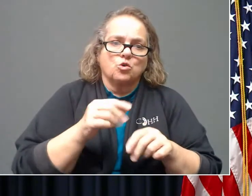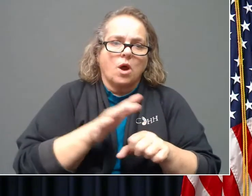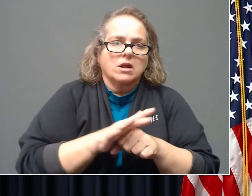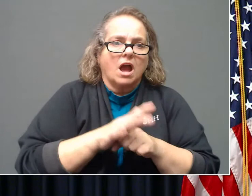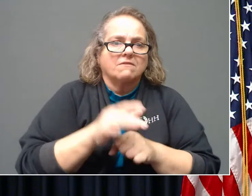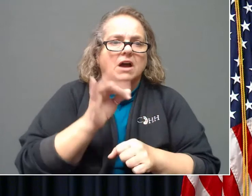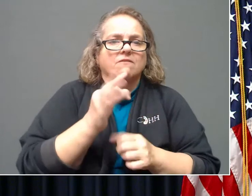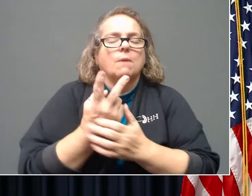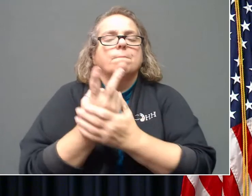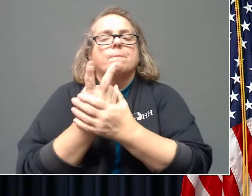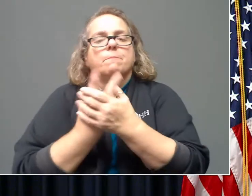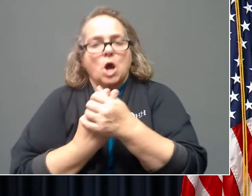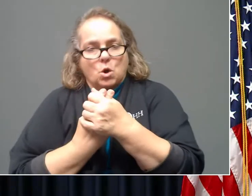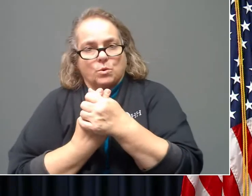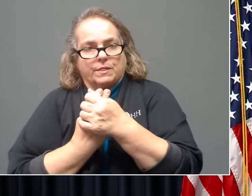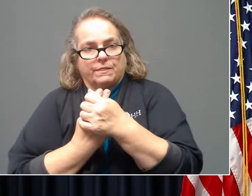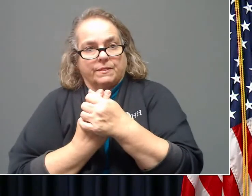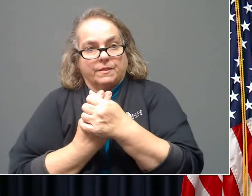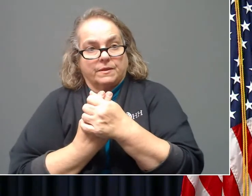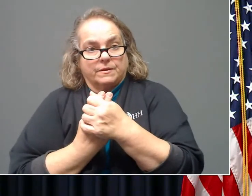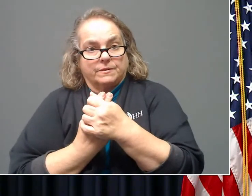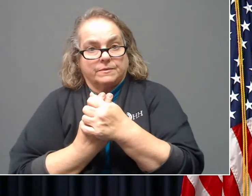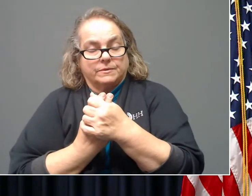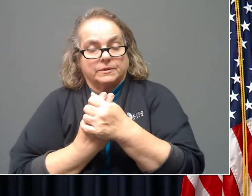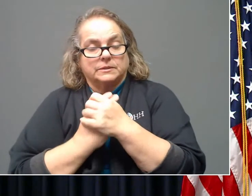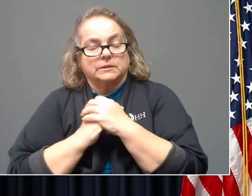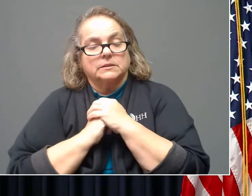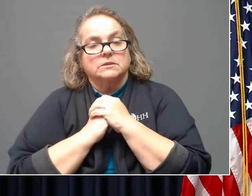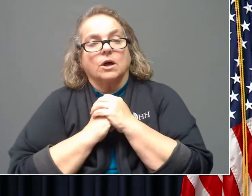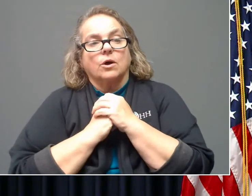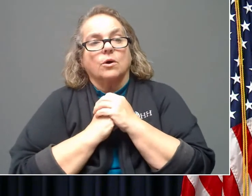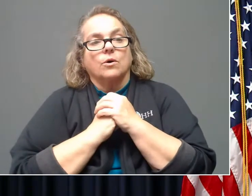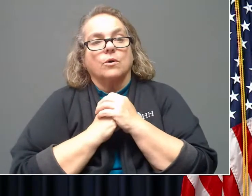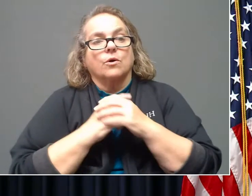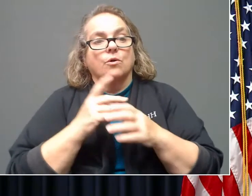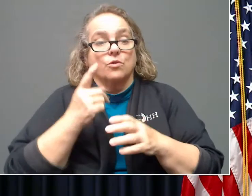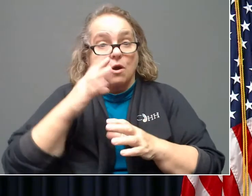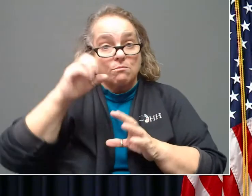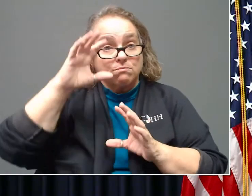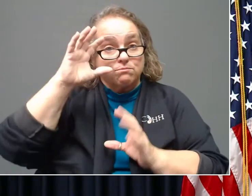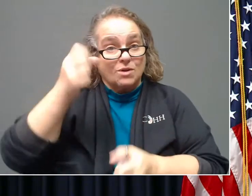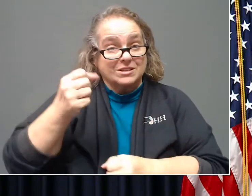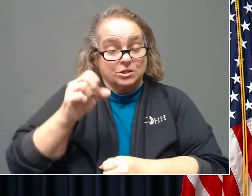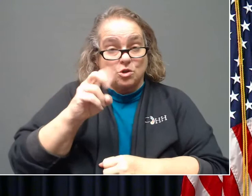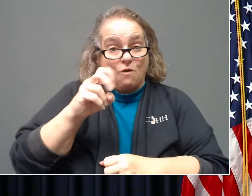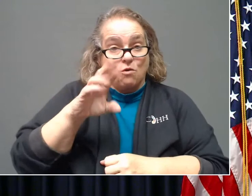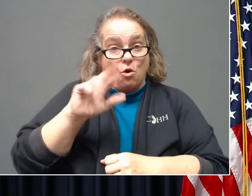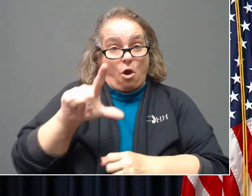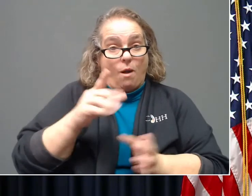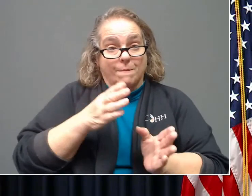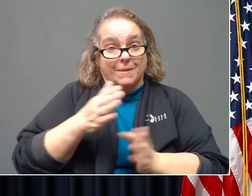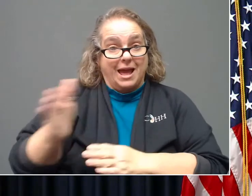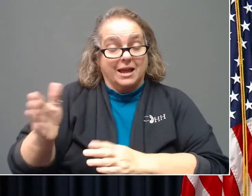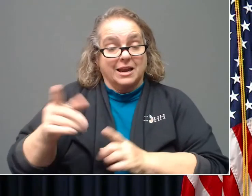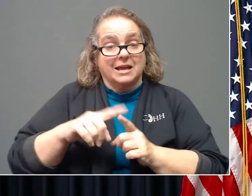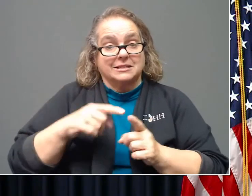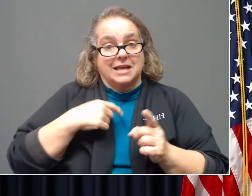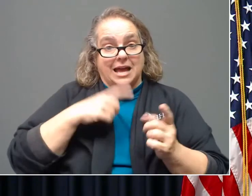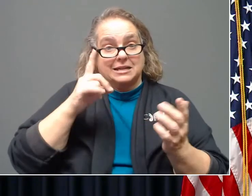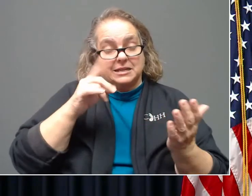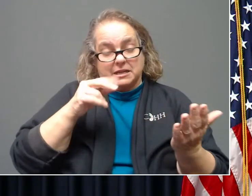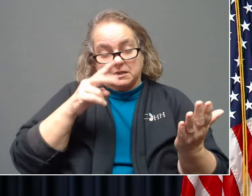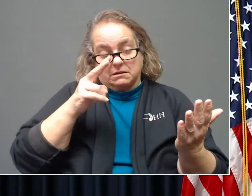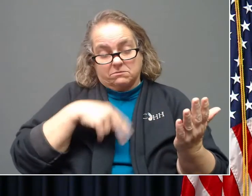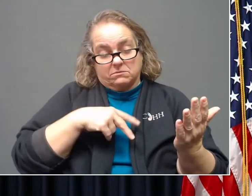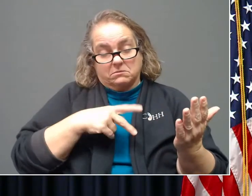And I think that the president's overall plan, as I look at it, has a number of